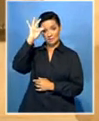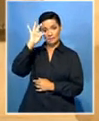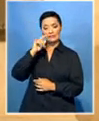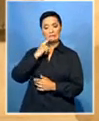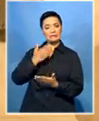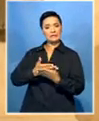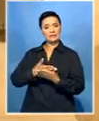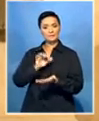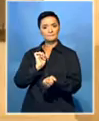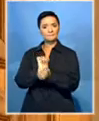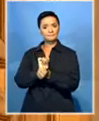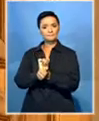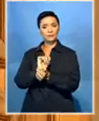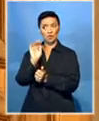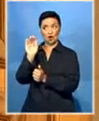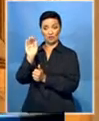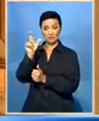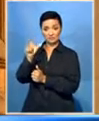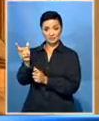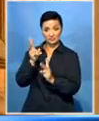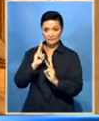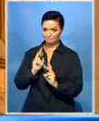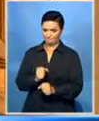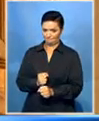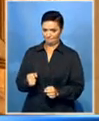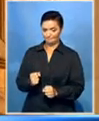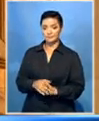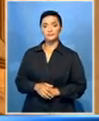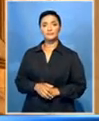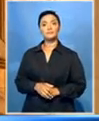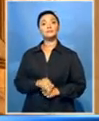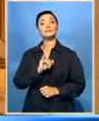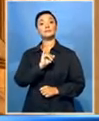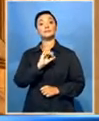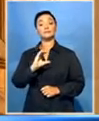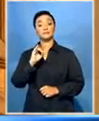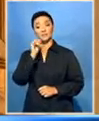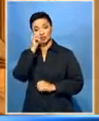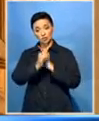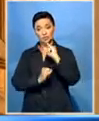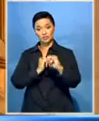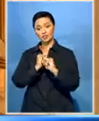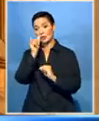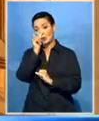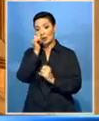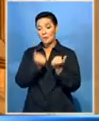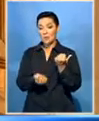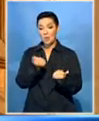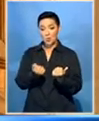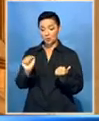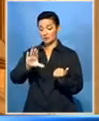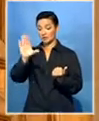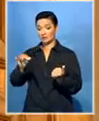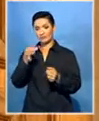to arrest a sitting foreign head of state. Once the verdict is out, the ICC will want a full explanation from